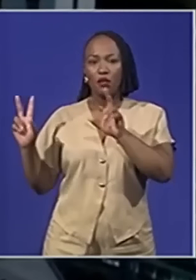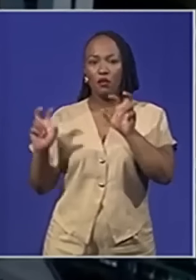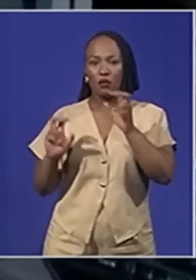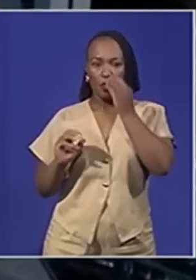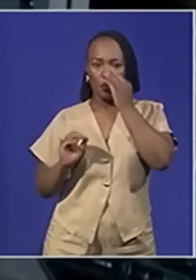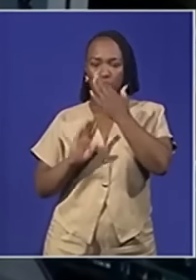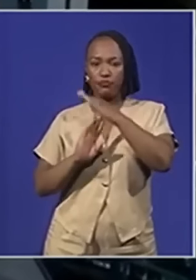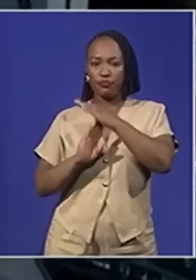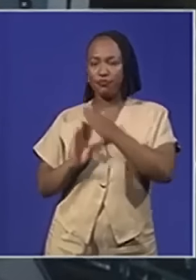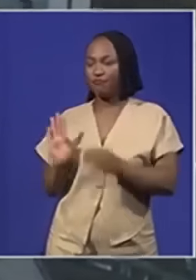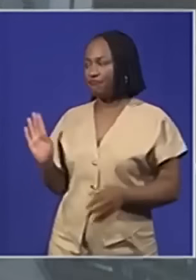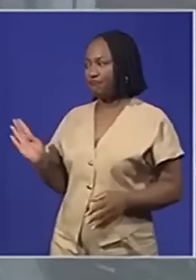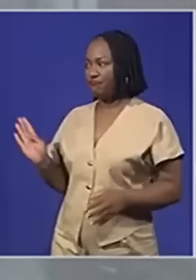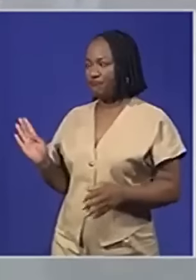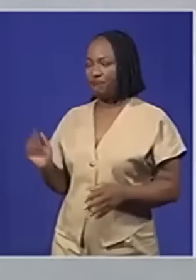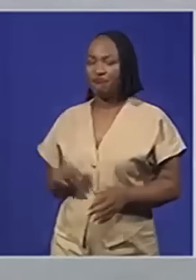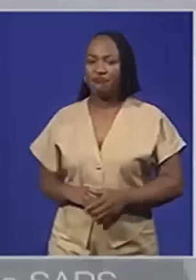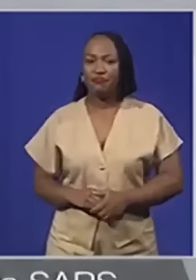tsena di latela.